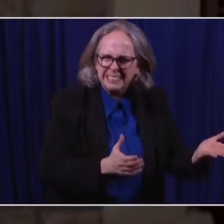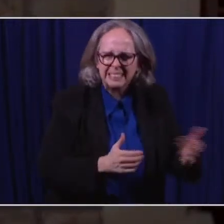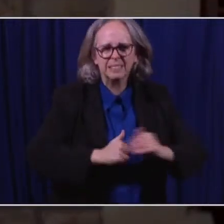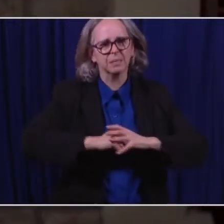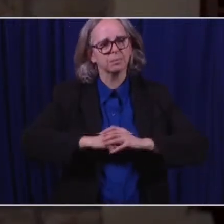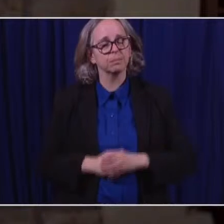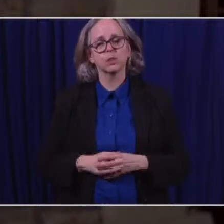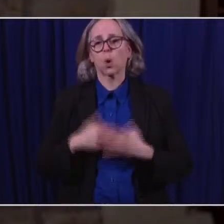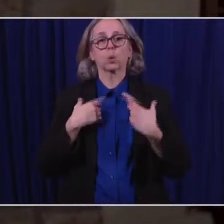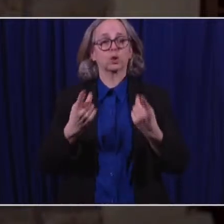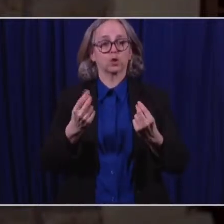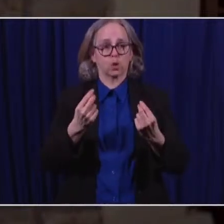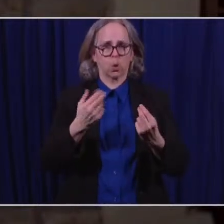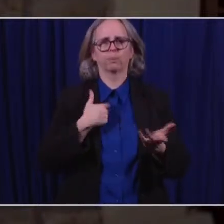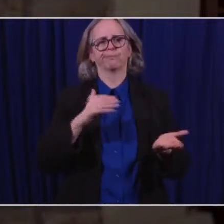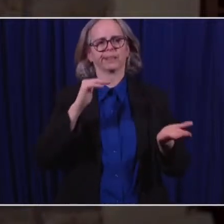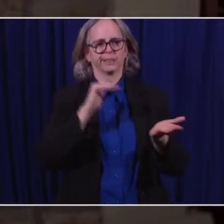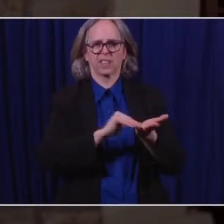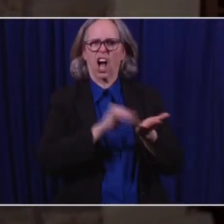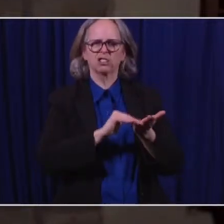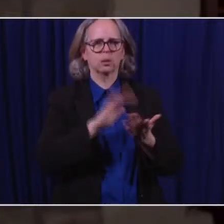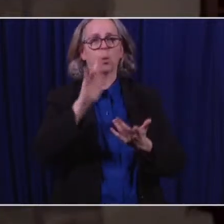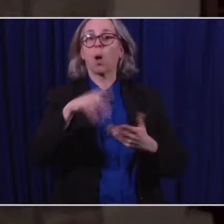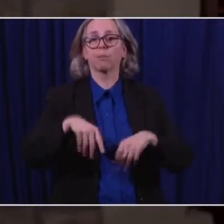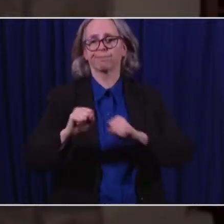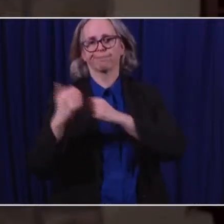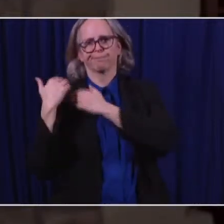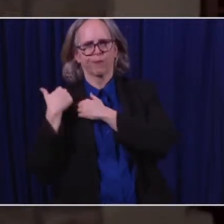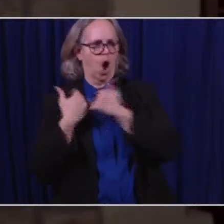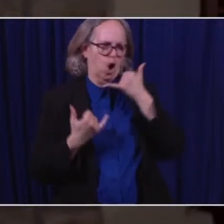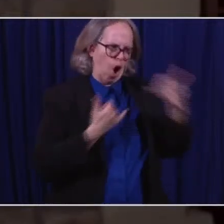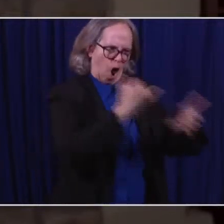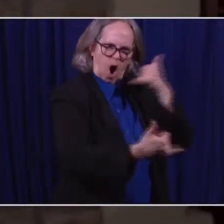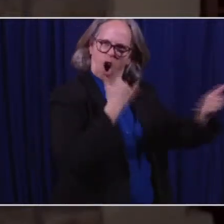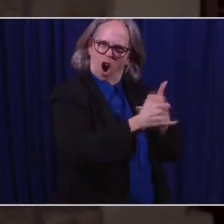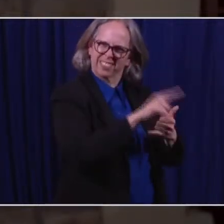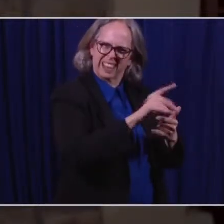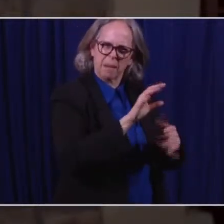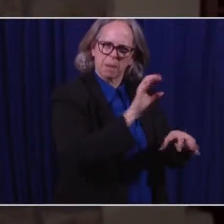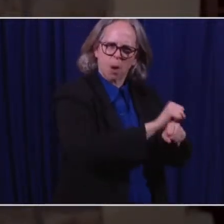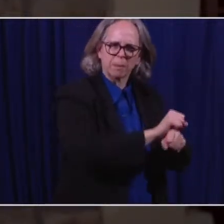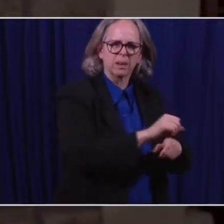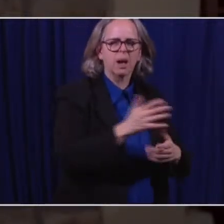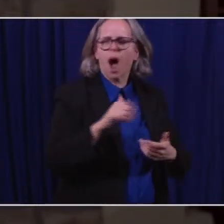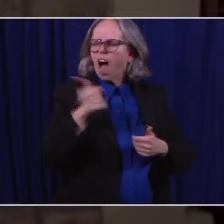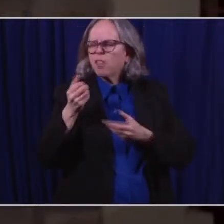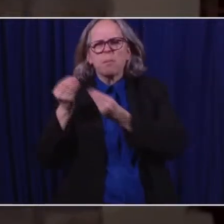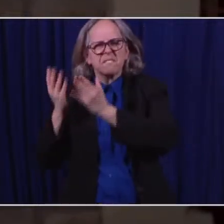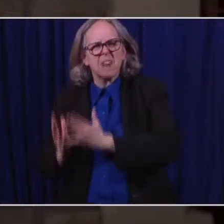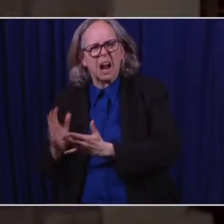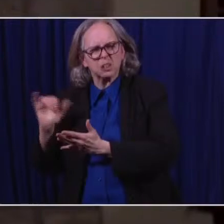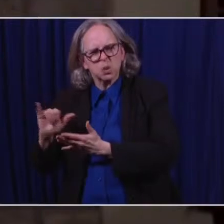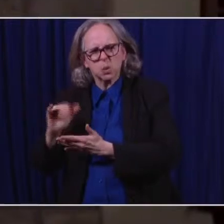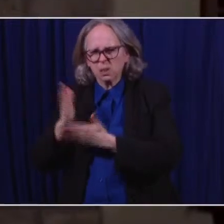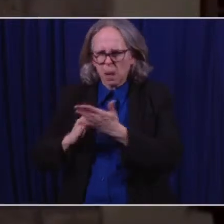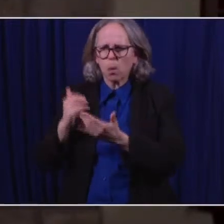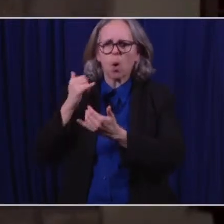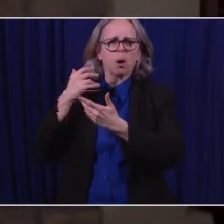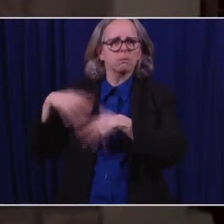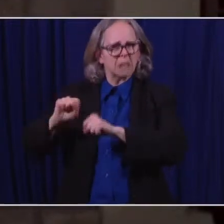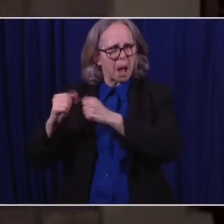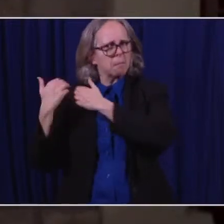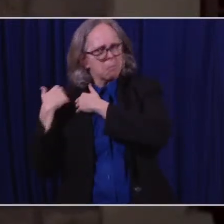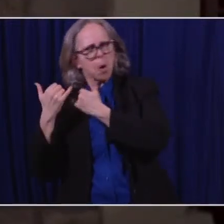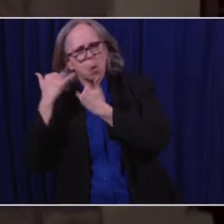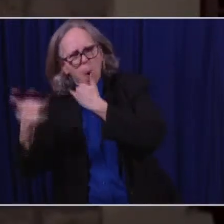this, some of the other providers, you can call them, not all of them, but some of them have a phone number that you can call.